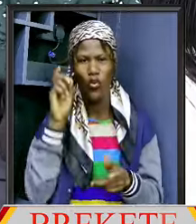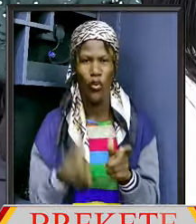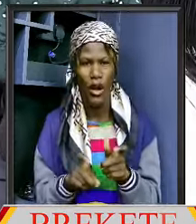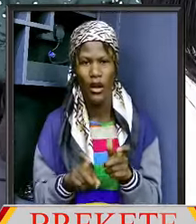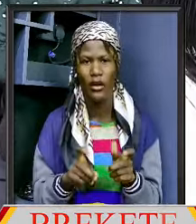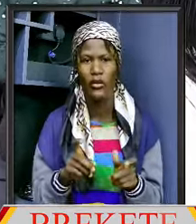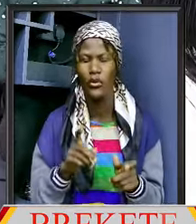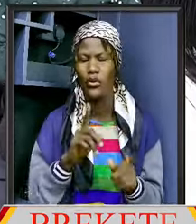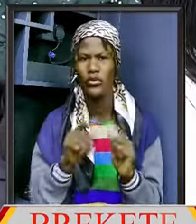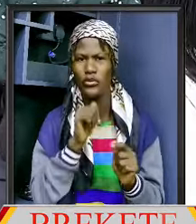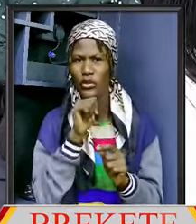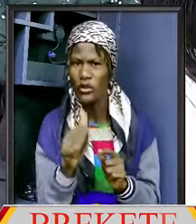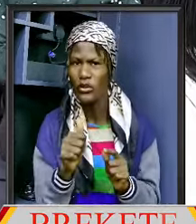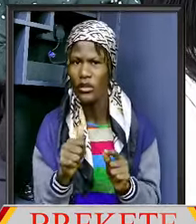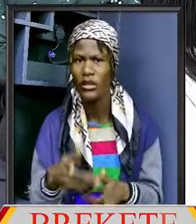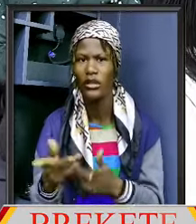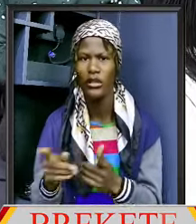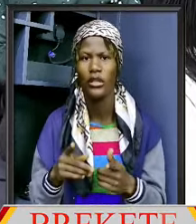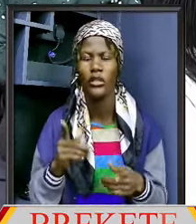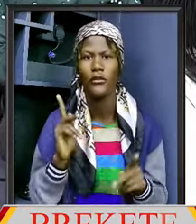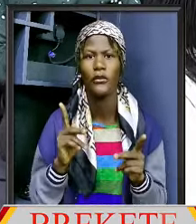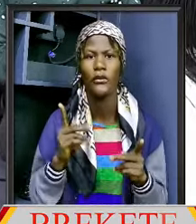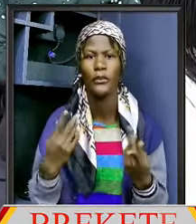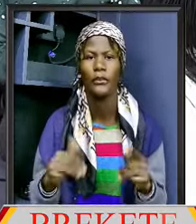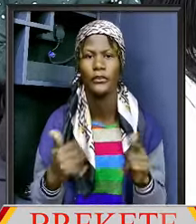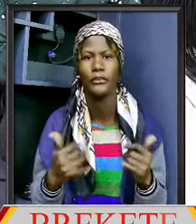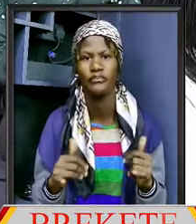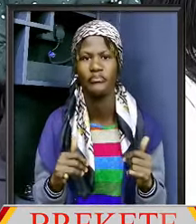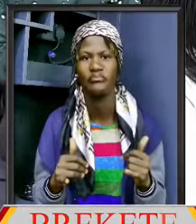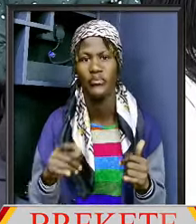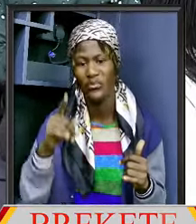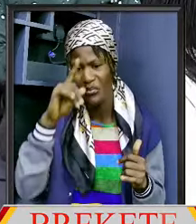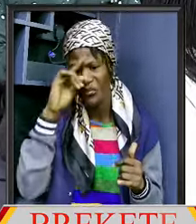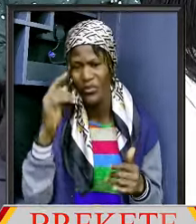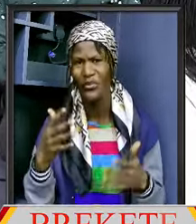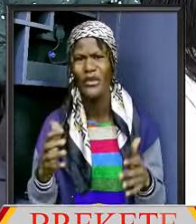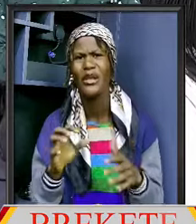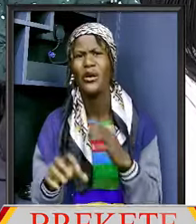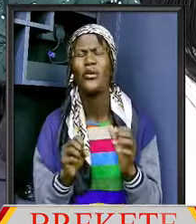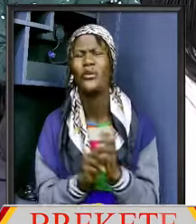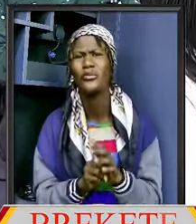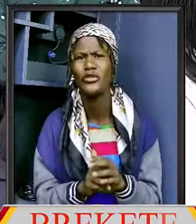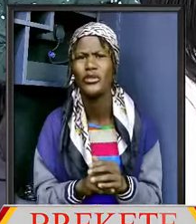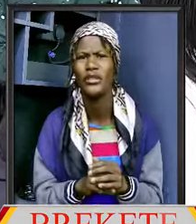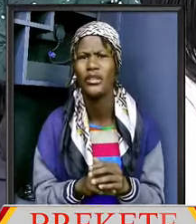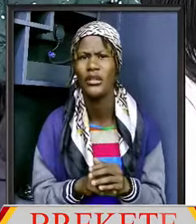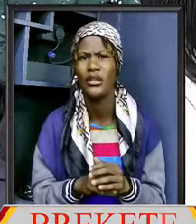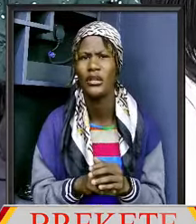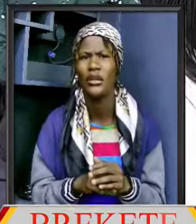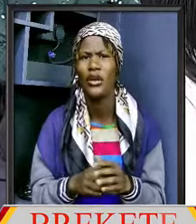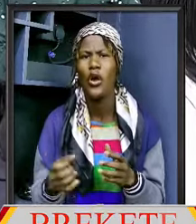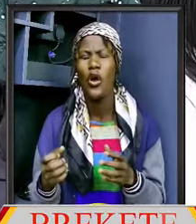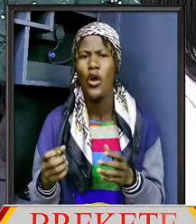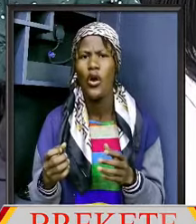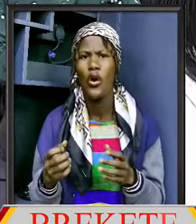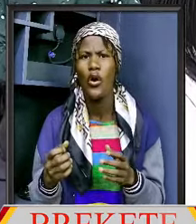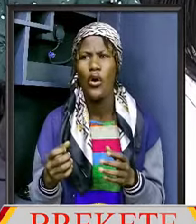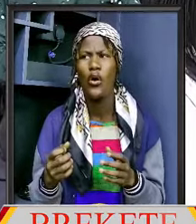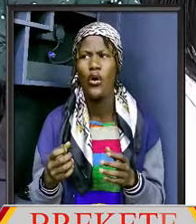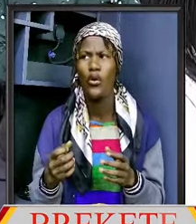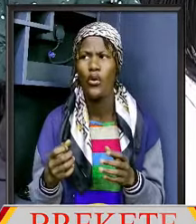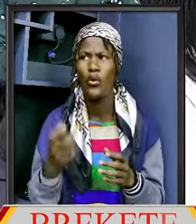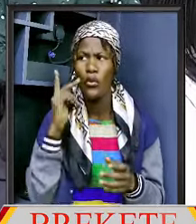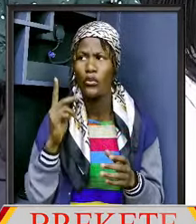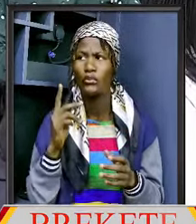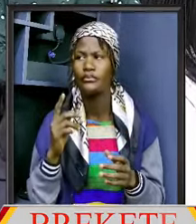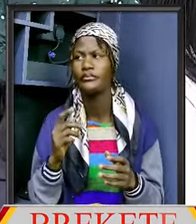Because that one pass corruption. It pass. Quack has been established as a major public